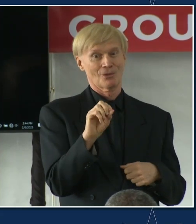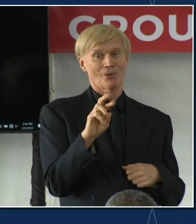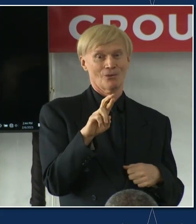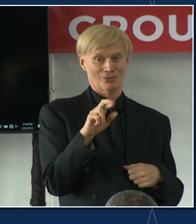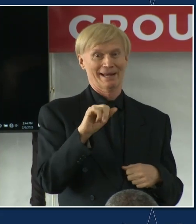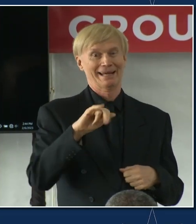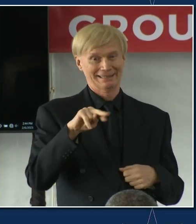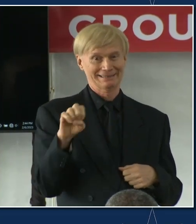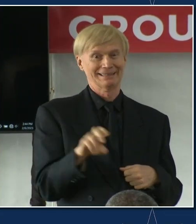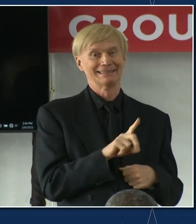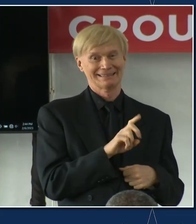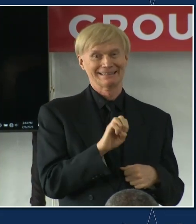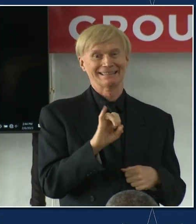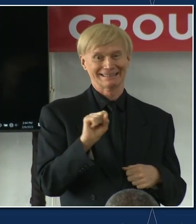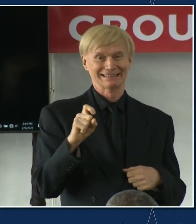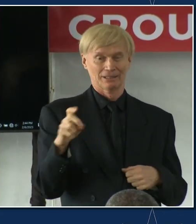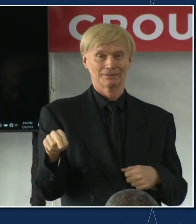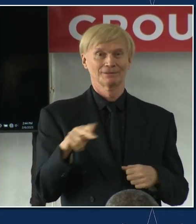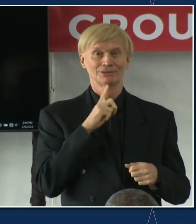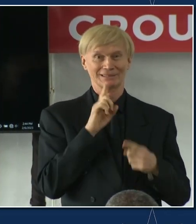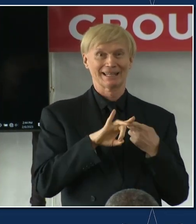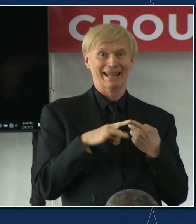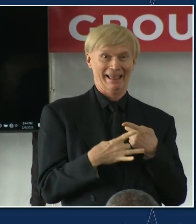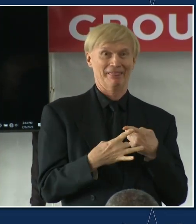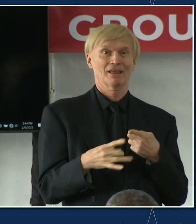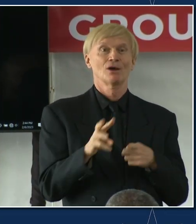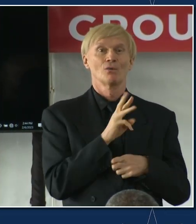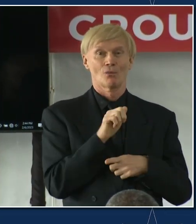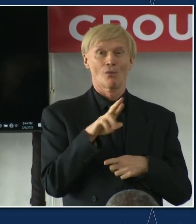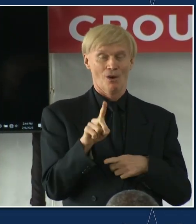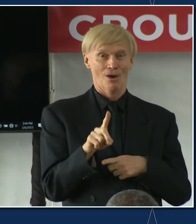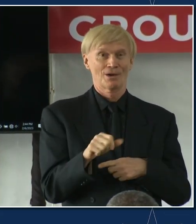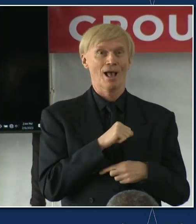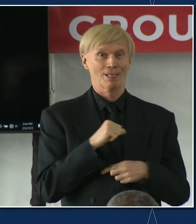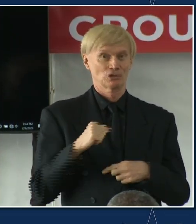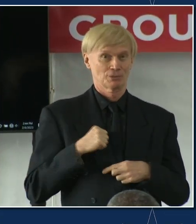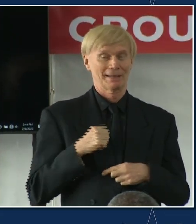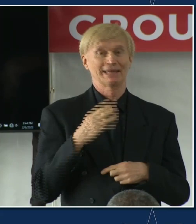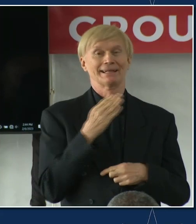who was the 8th Ward Alderman, and